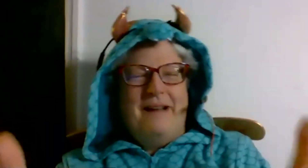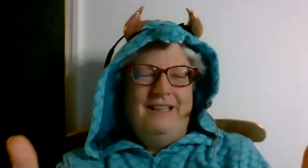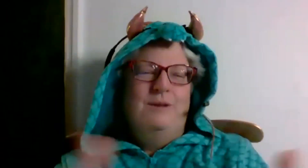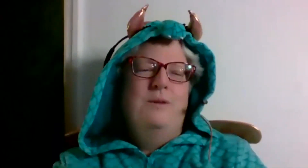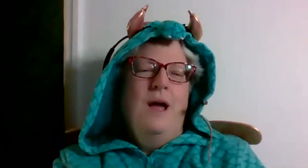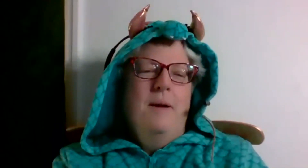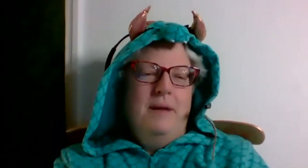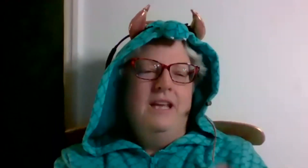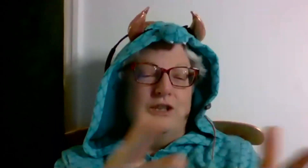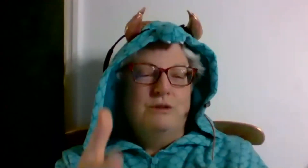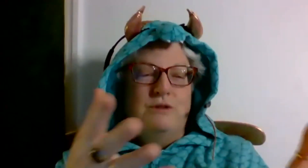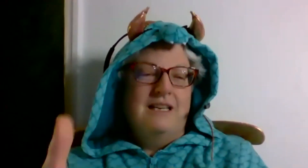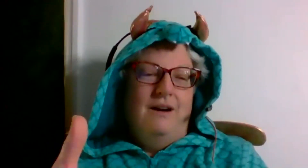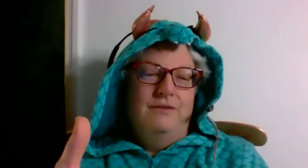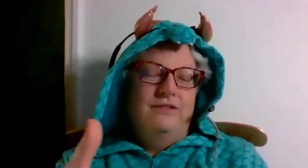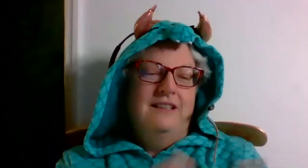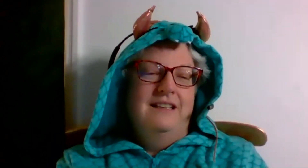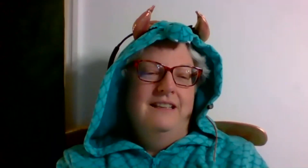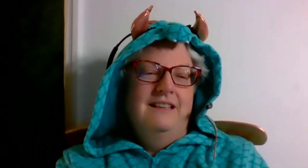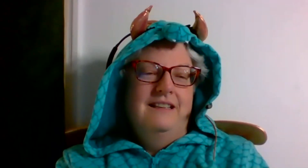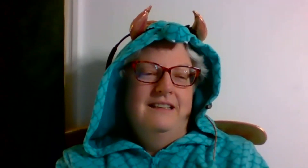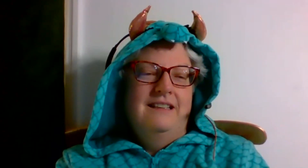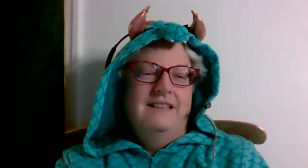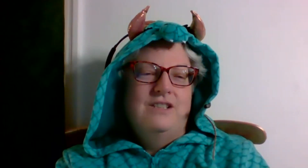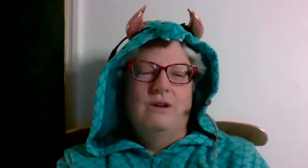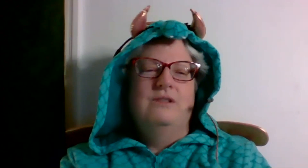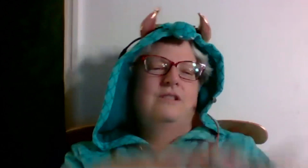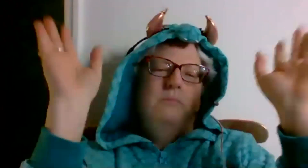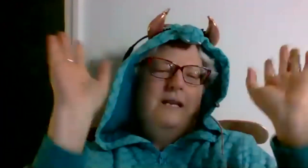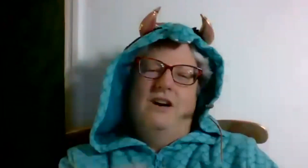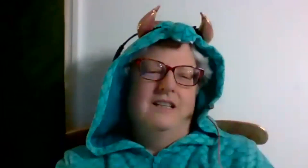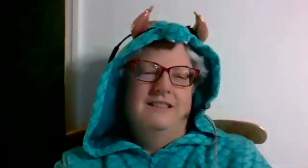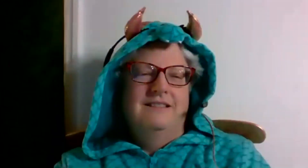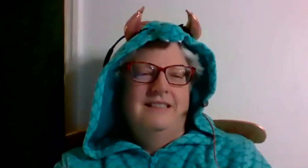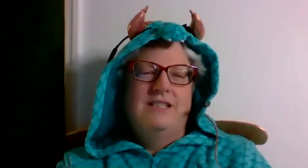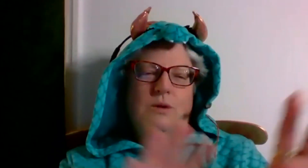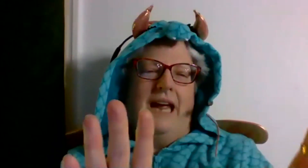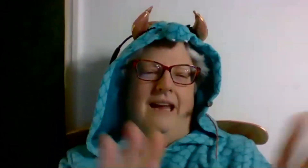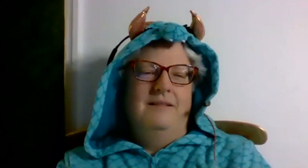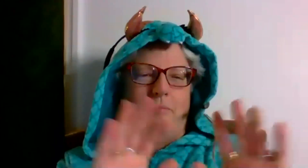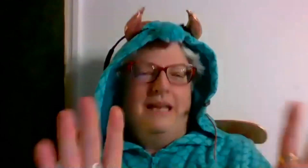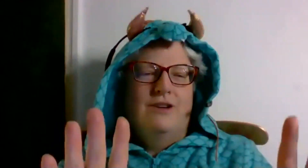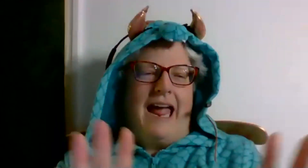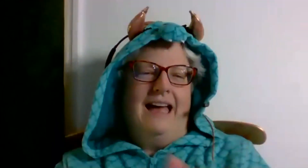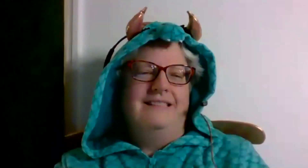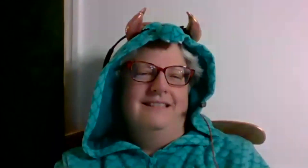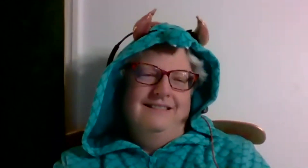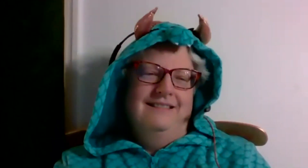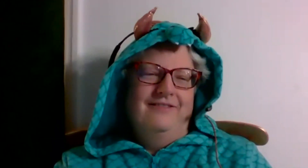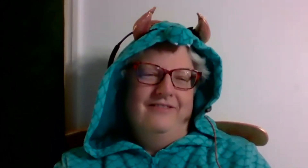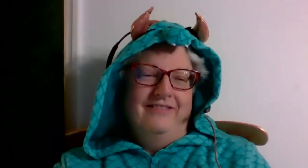is about you being your true self. So don't be a dog. It's okay. Be your